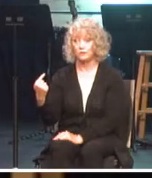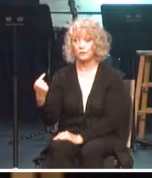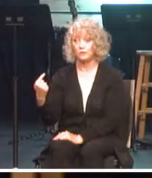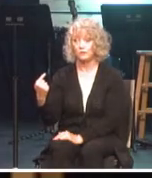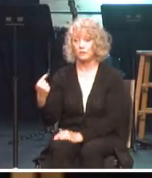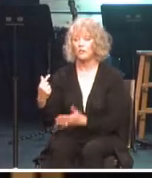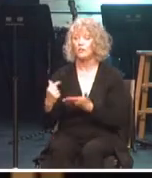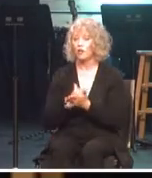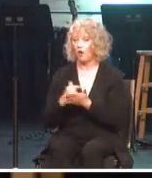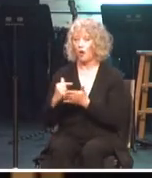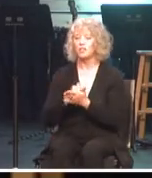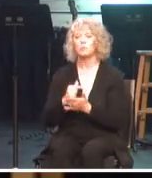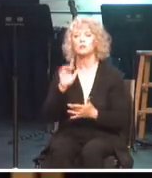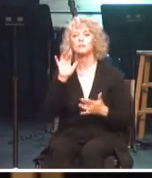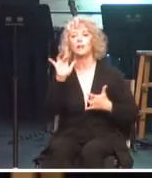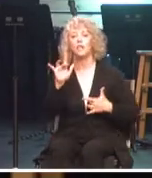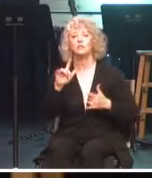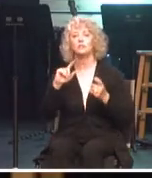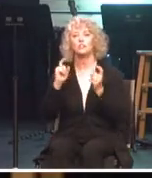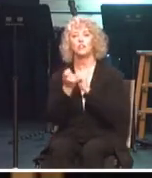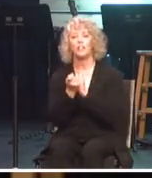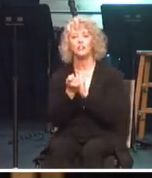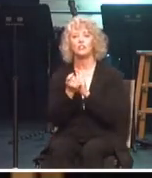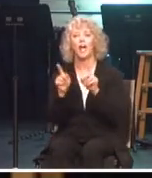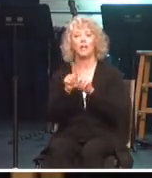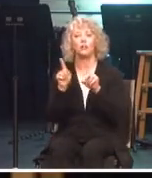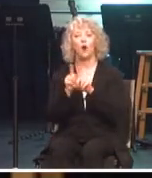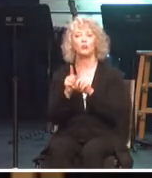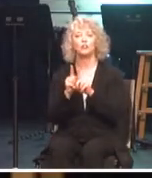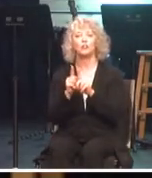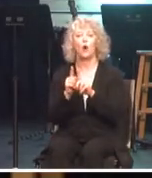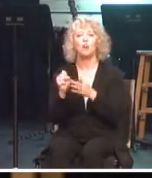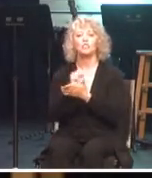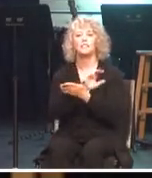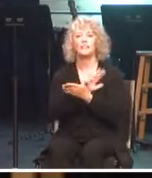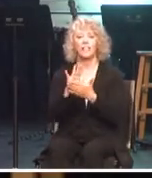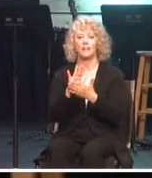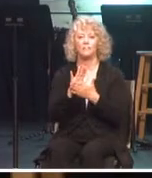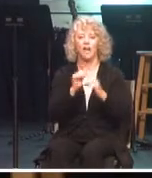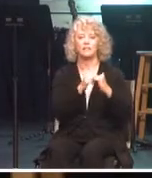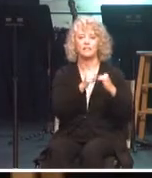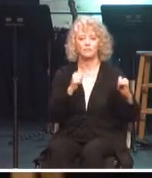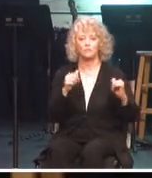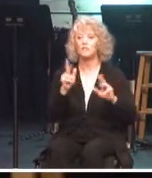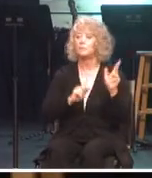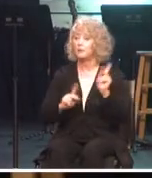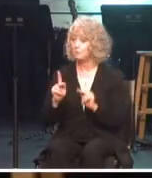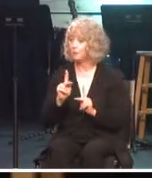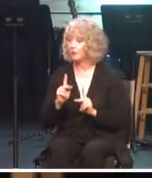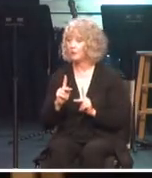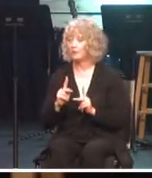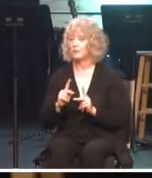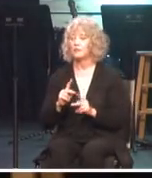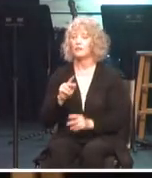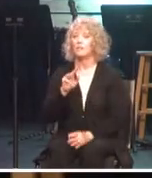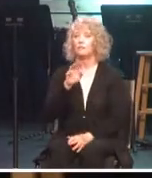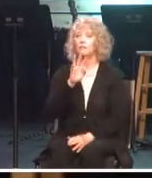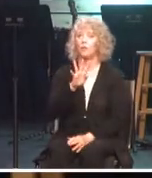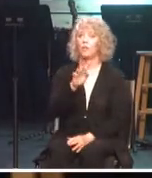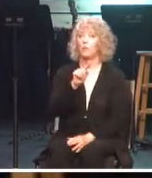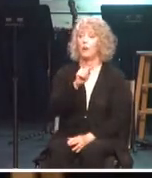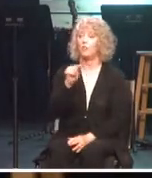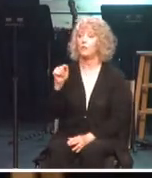The gospel converts, the gospel also sanctifies. Now let's read the text, 41 through 59.